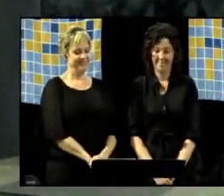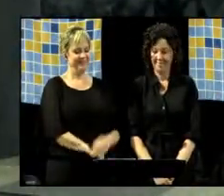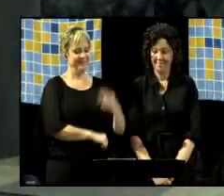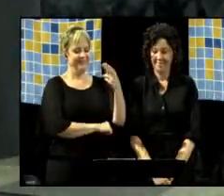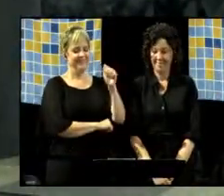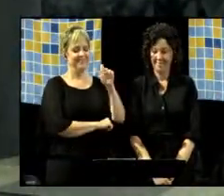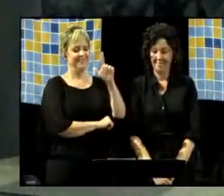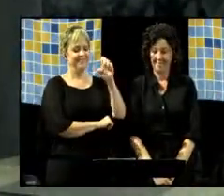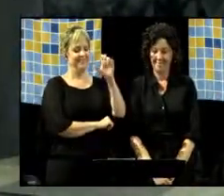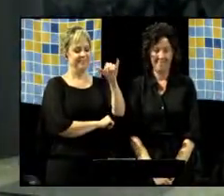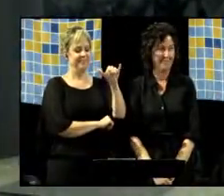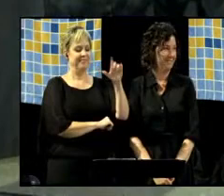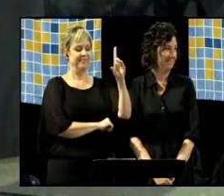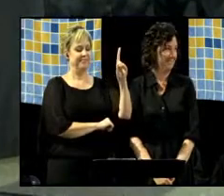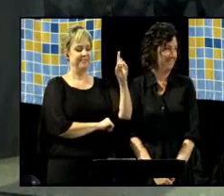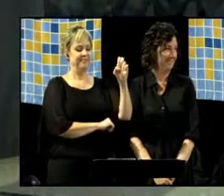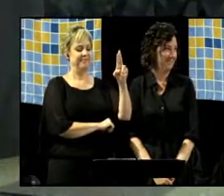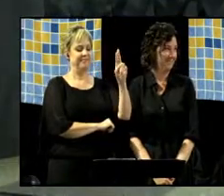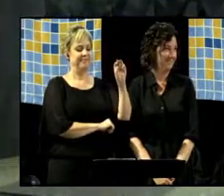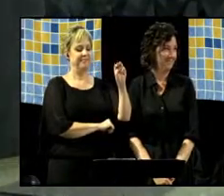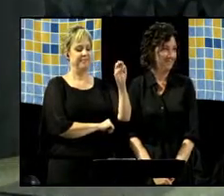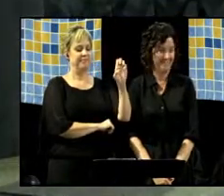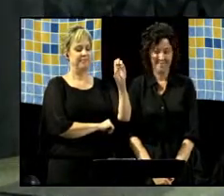Haley Ruth Dermo.